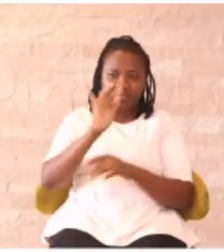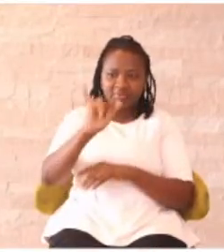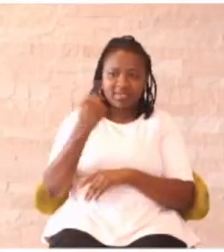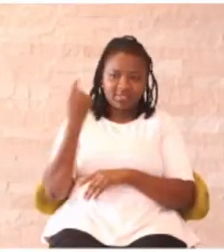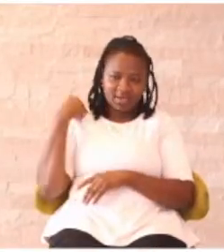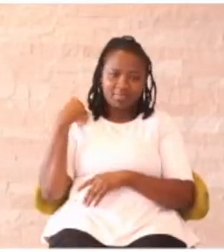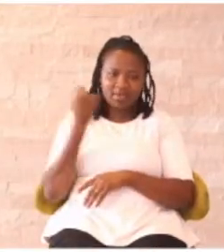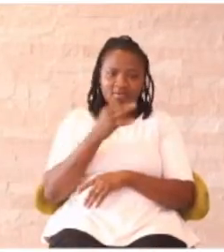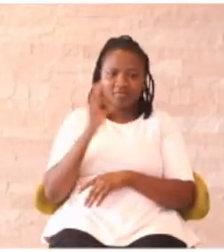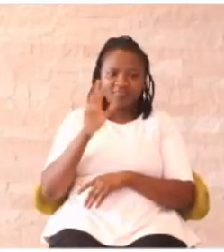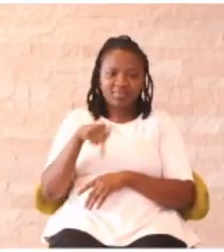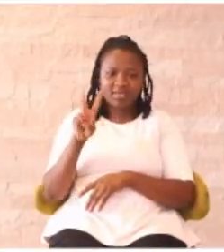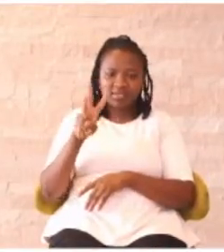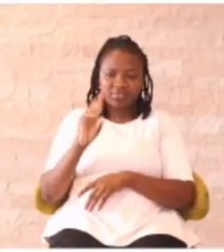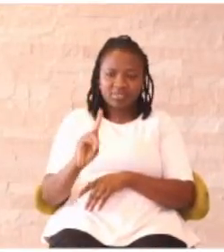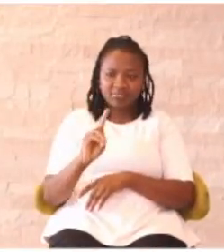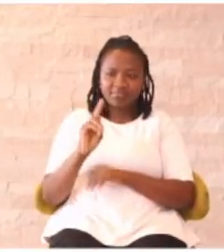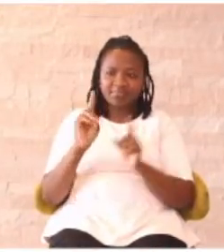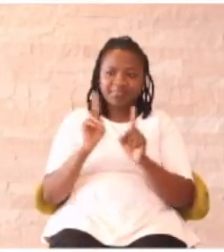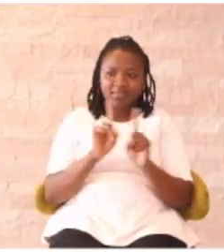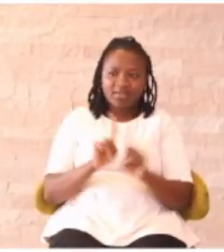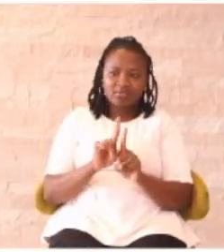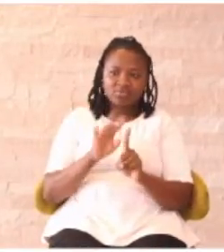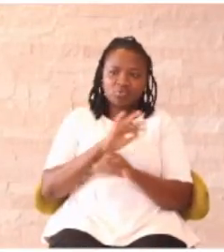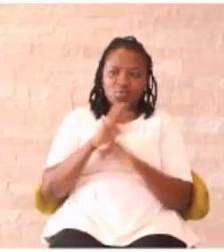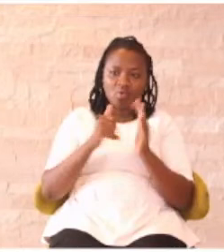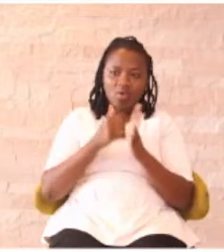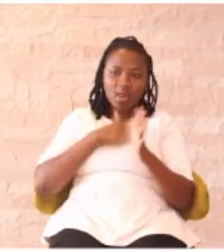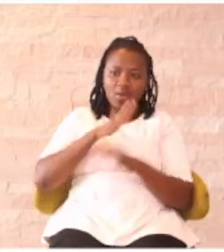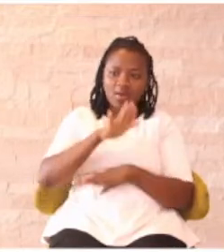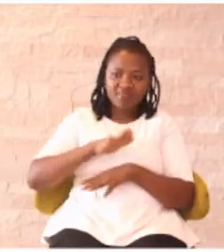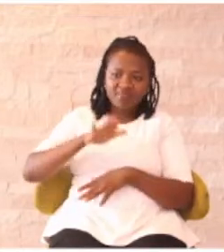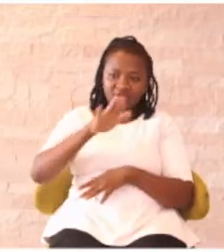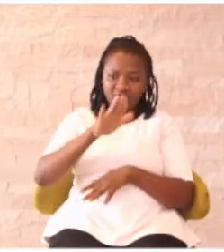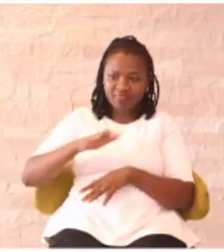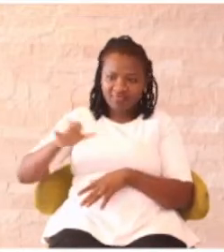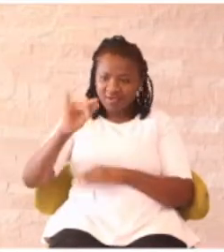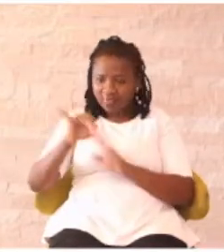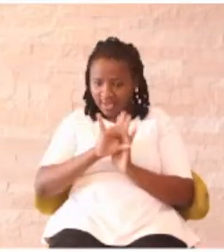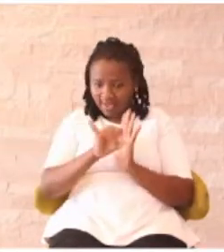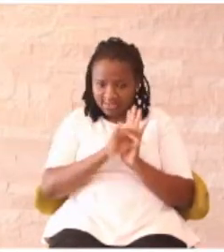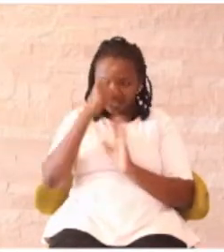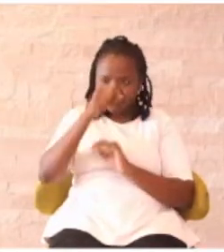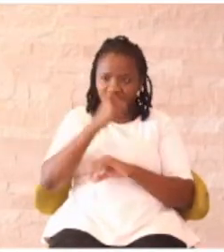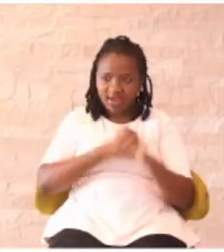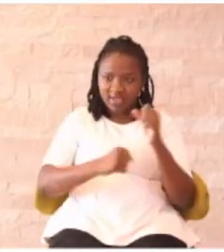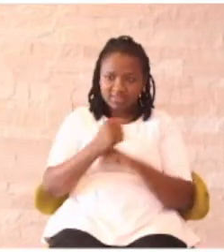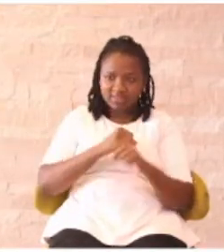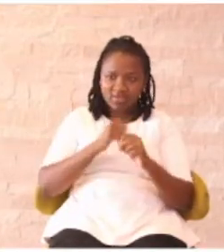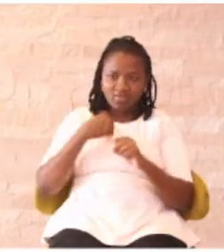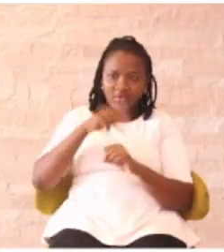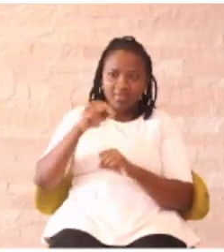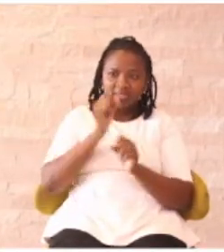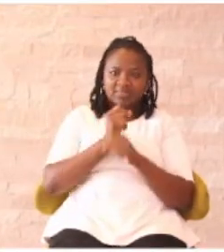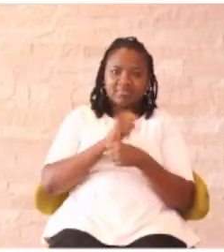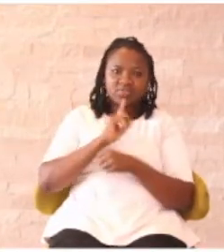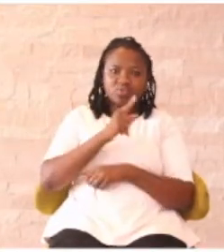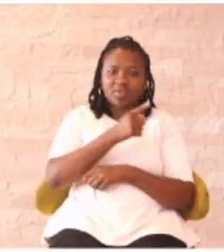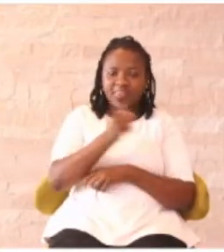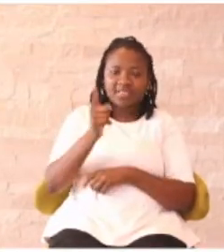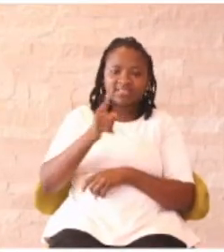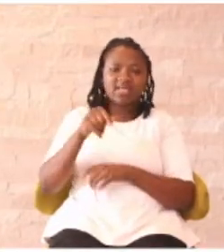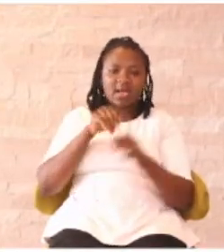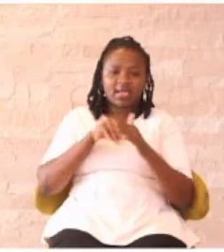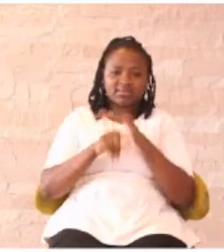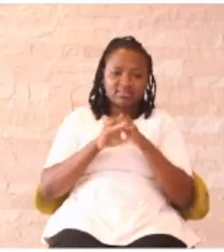number. Also, in all our venues, as we identify the venues for activities, you have to make sure that they are